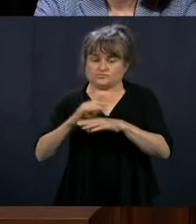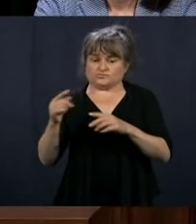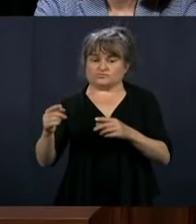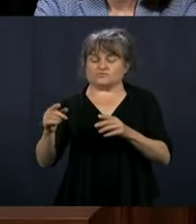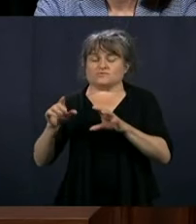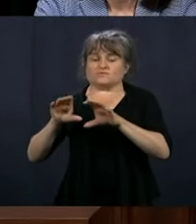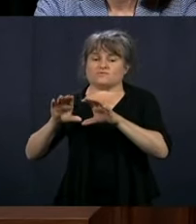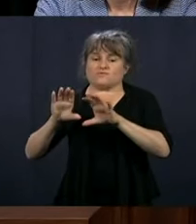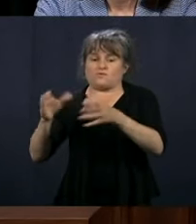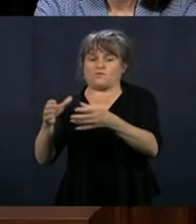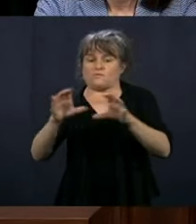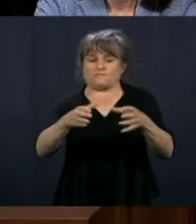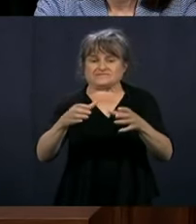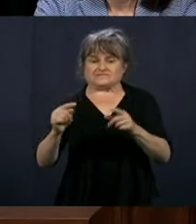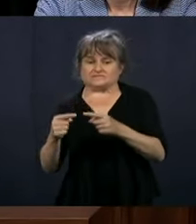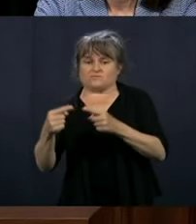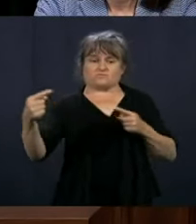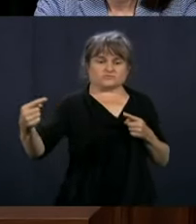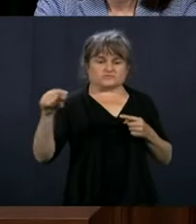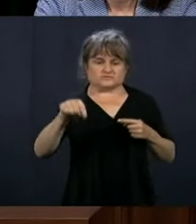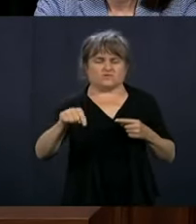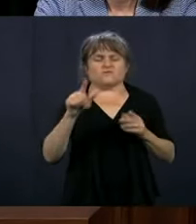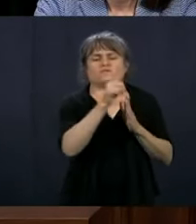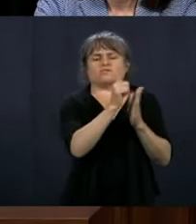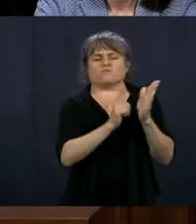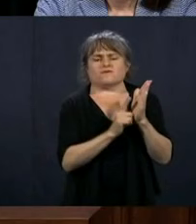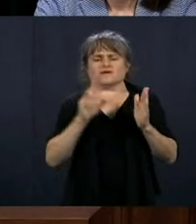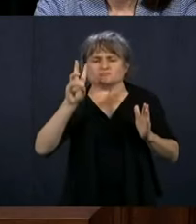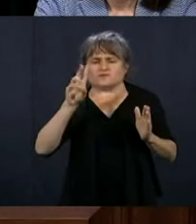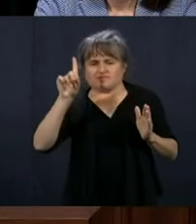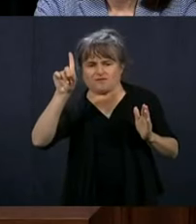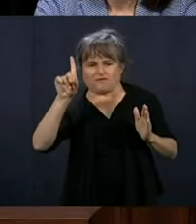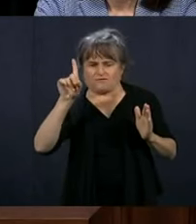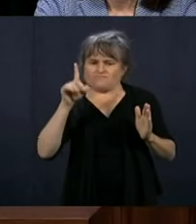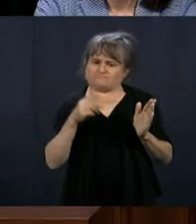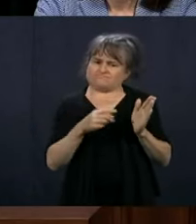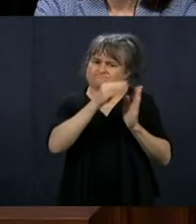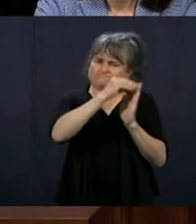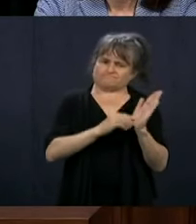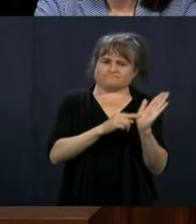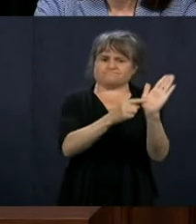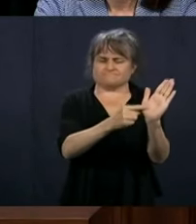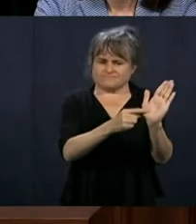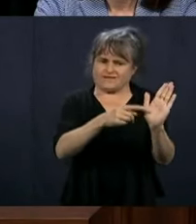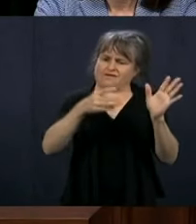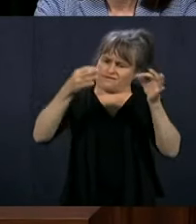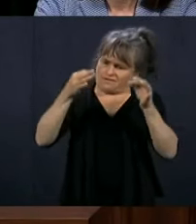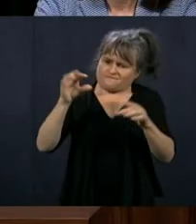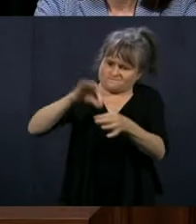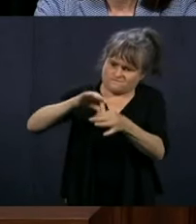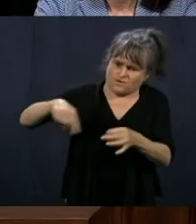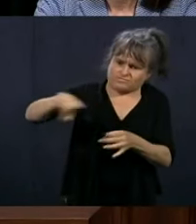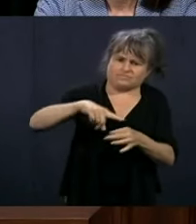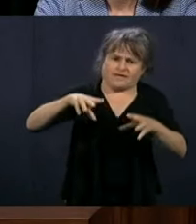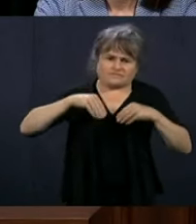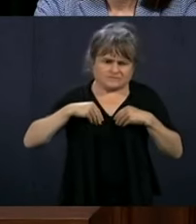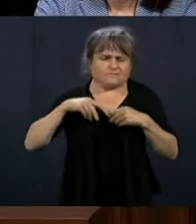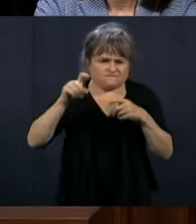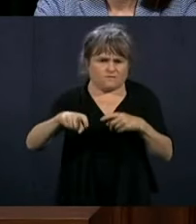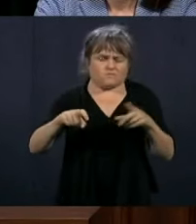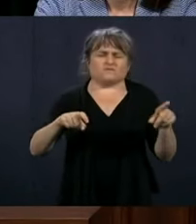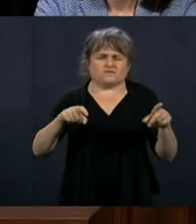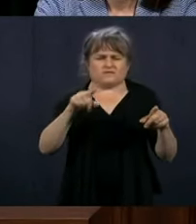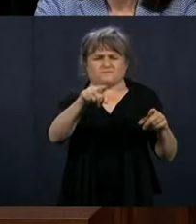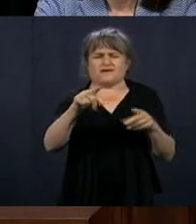weight to have Bill 61 adopted. What the oppositions are saying is that you don't need the bill to be able to spend and to